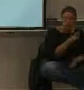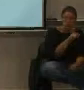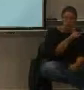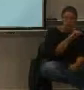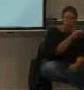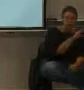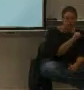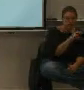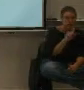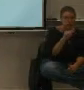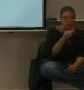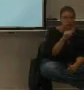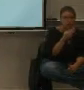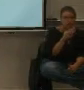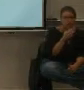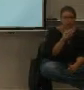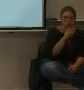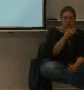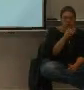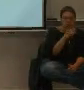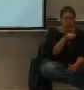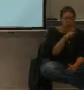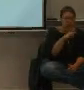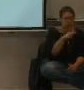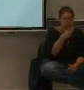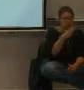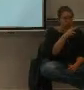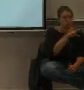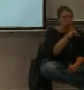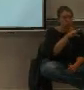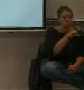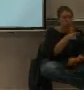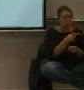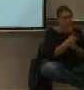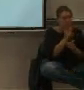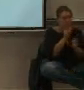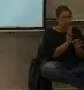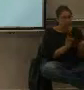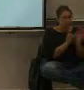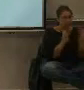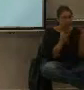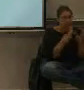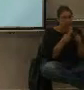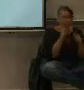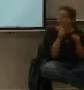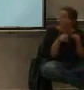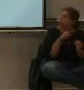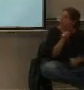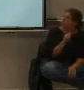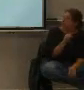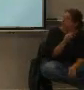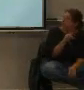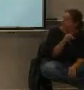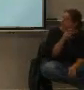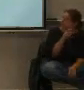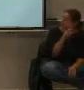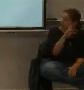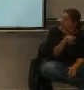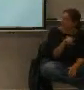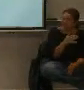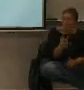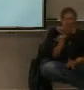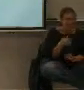and stoichiometry of primary producers. It's an important topic. And then we'll talk about stoichiometry of the things that eat